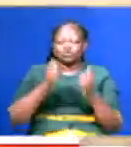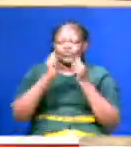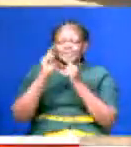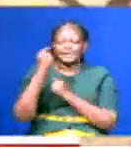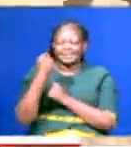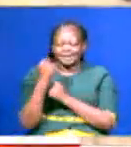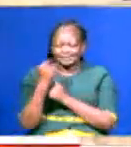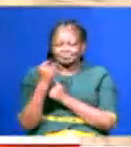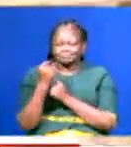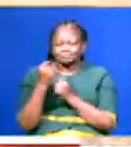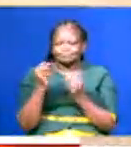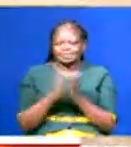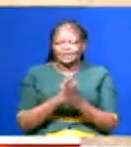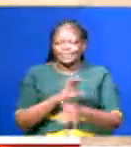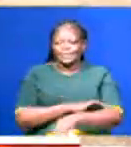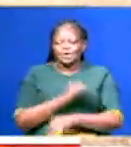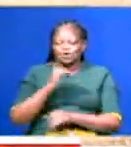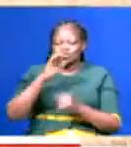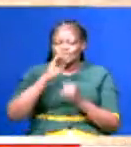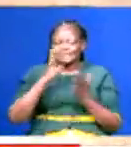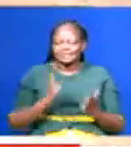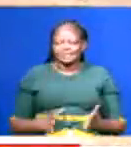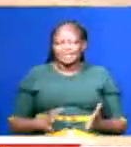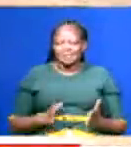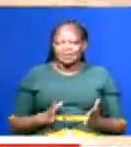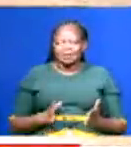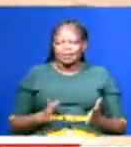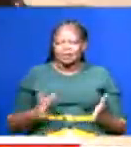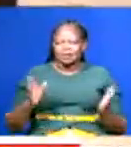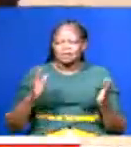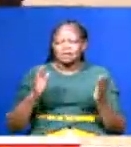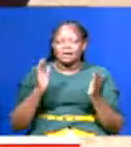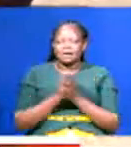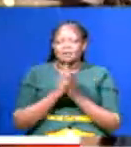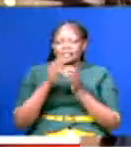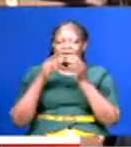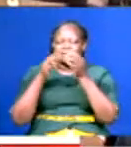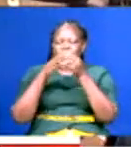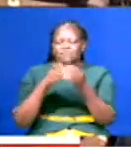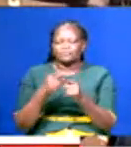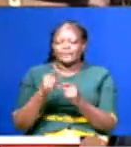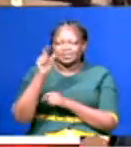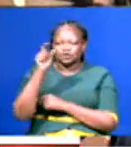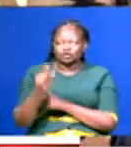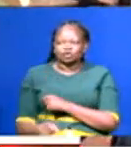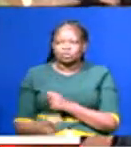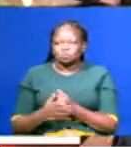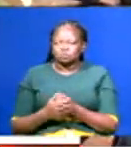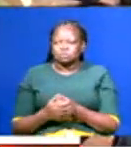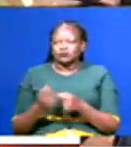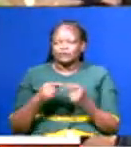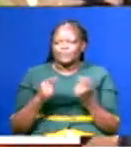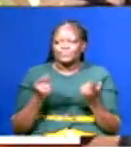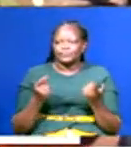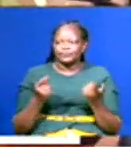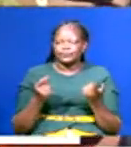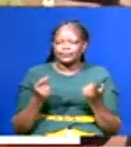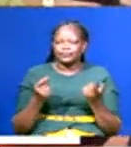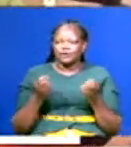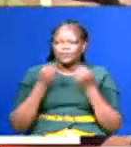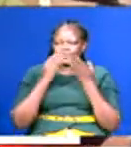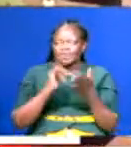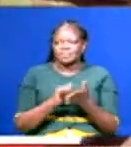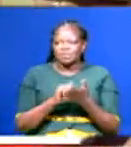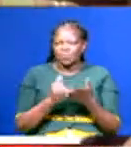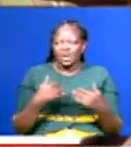Meto, Bomet County Commissioner Dr. Hamed Omar, among other leaders from the region. From preliminary information that we are